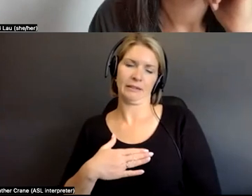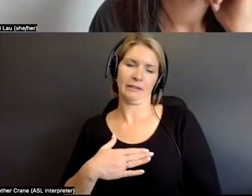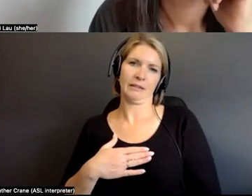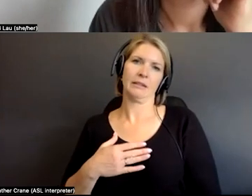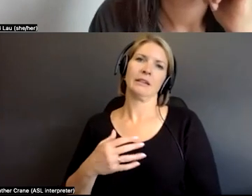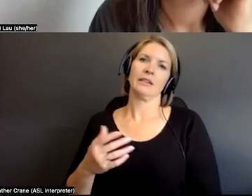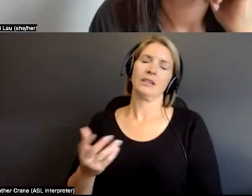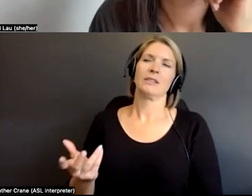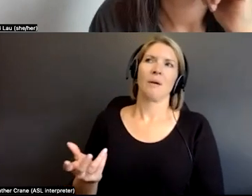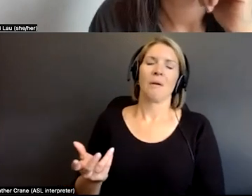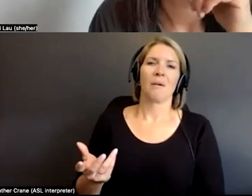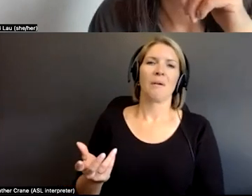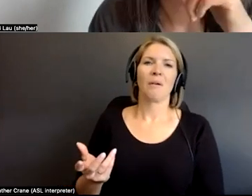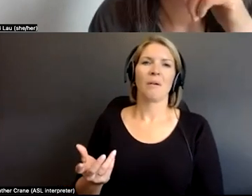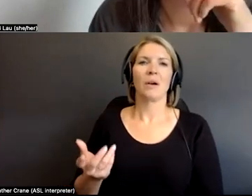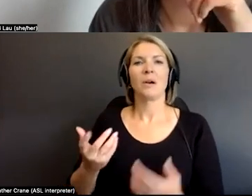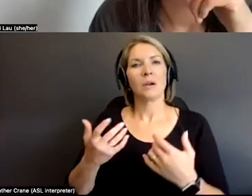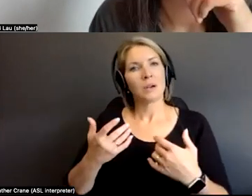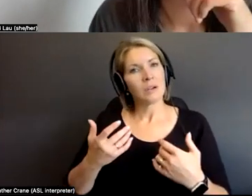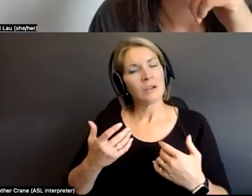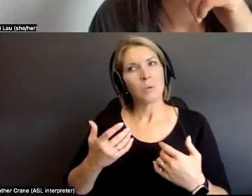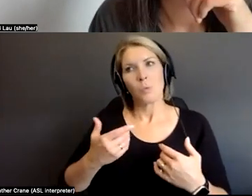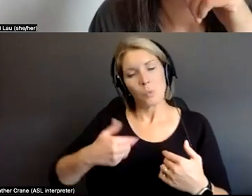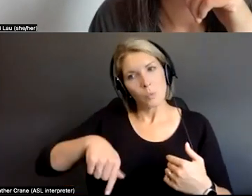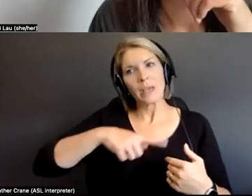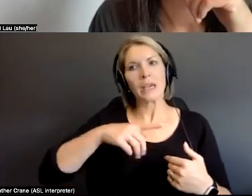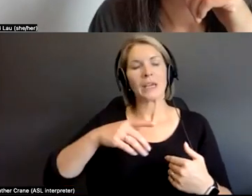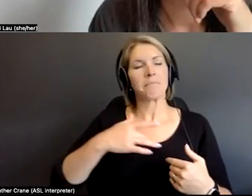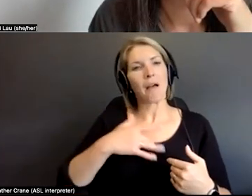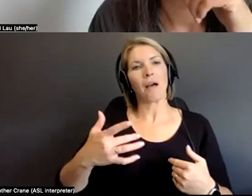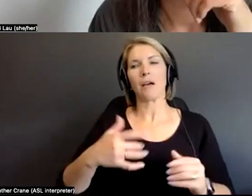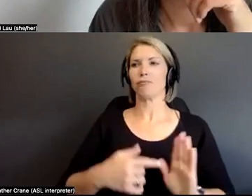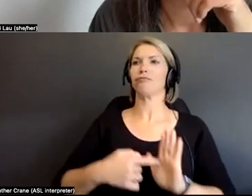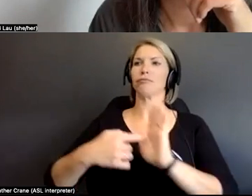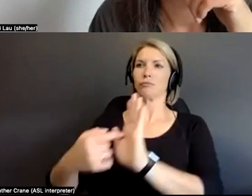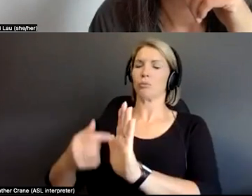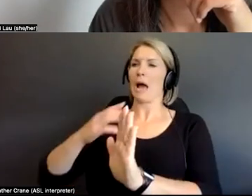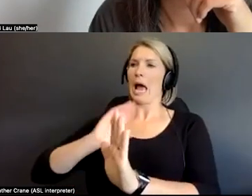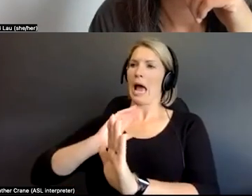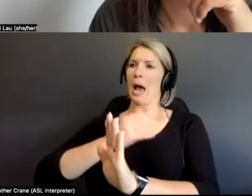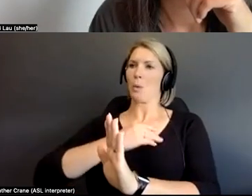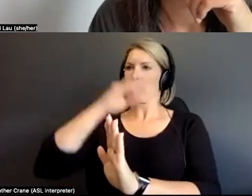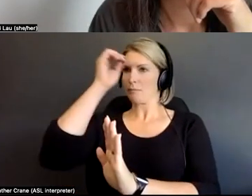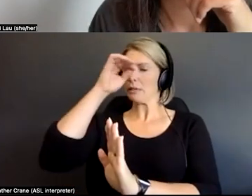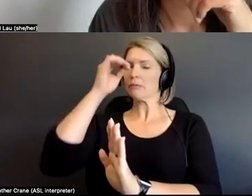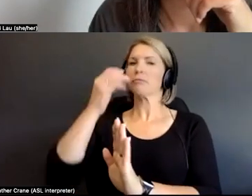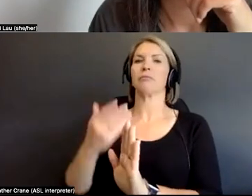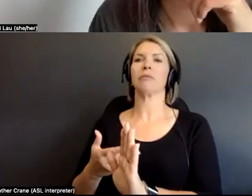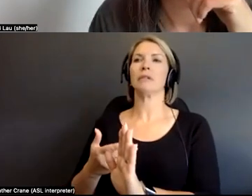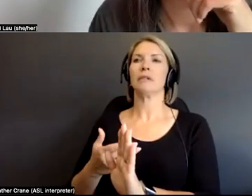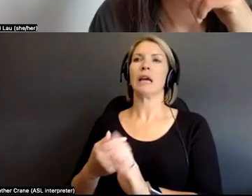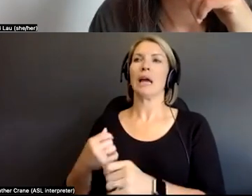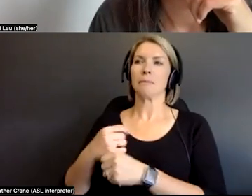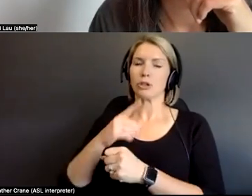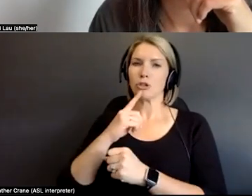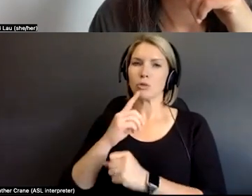so we're still presenting ideas that we think are working. And so internally, I'll present concepts to our publisher first,